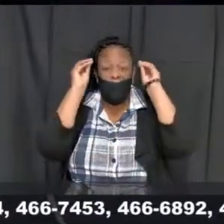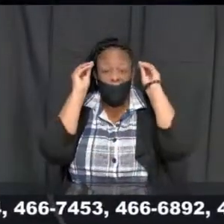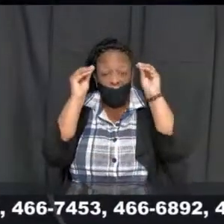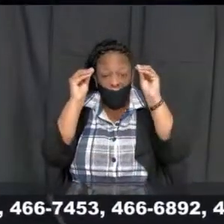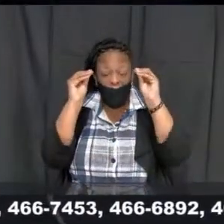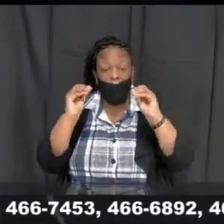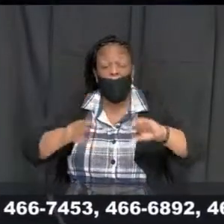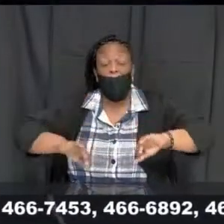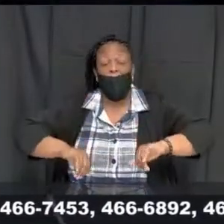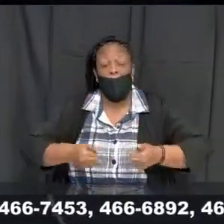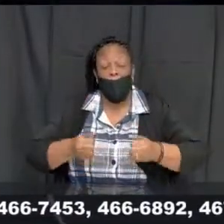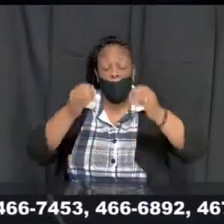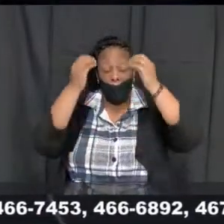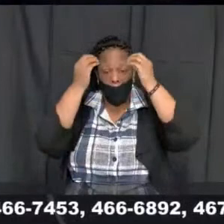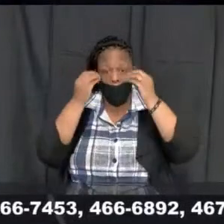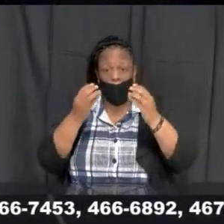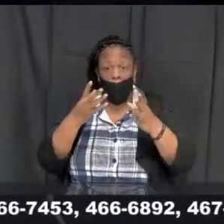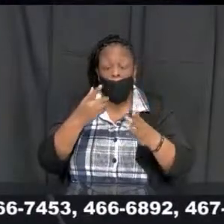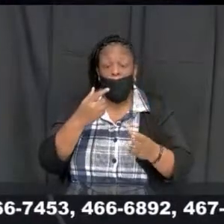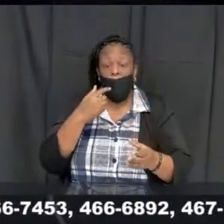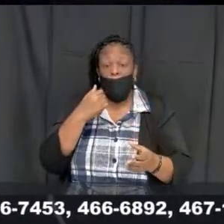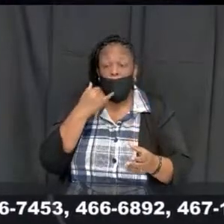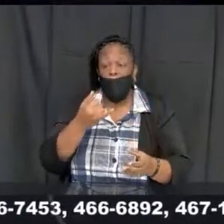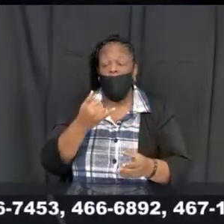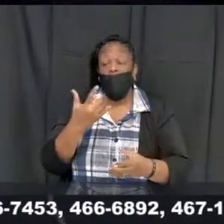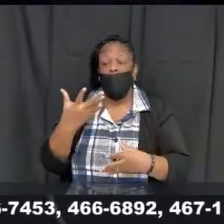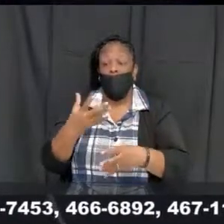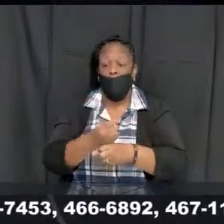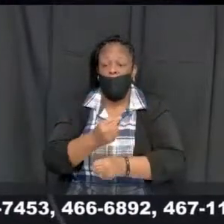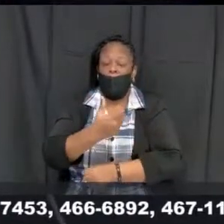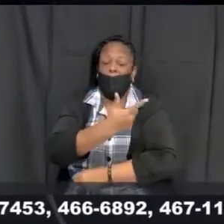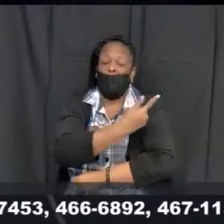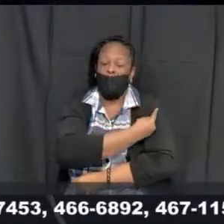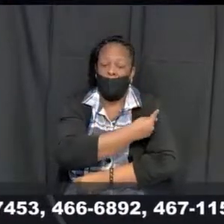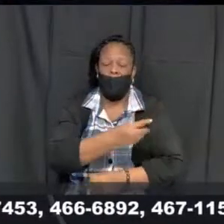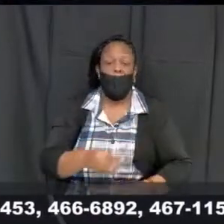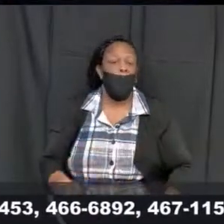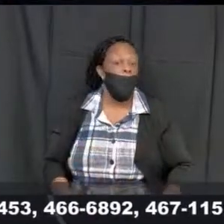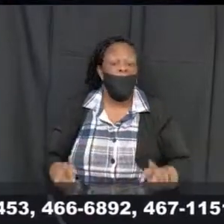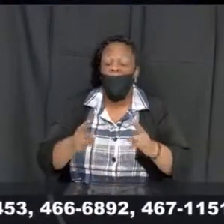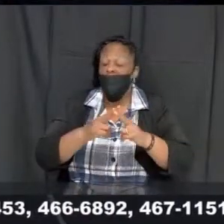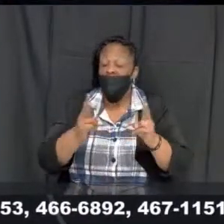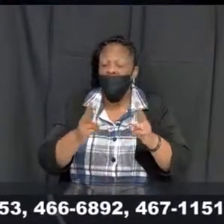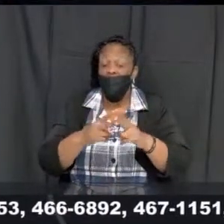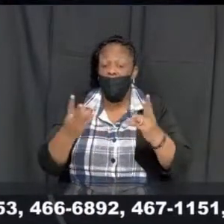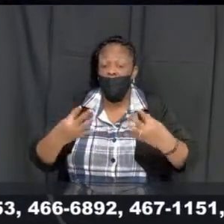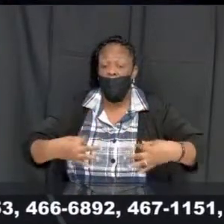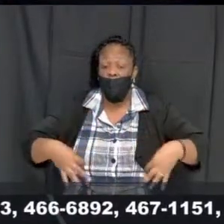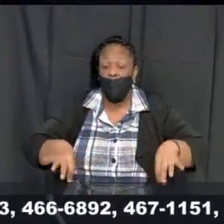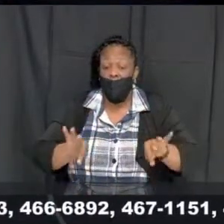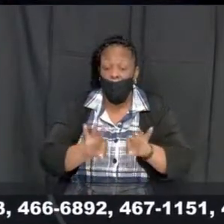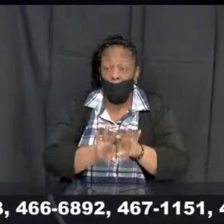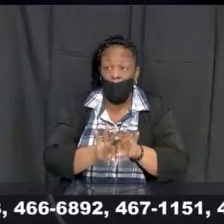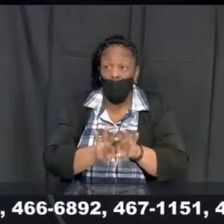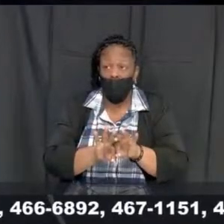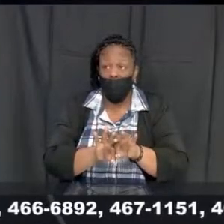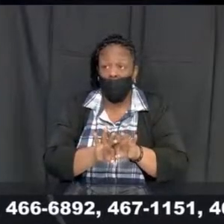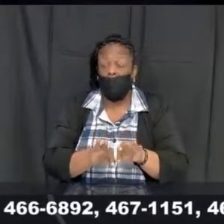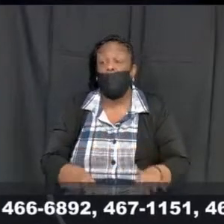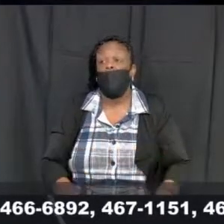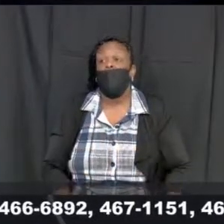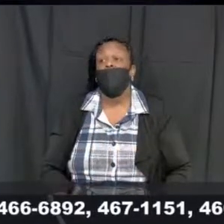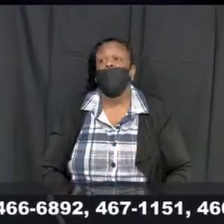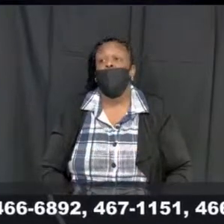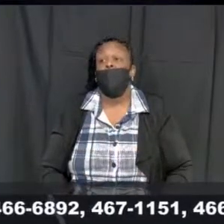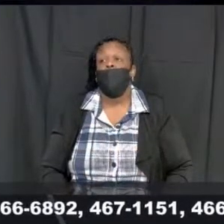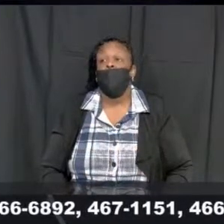the importance of vaccination. It's critical. And in this vein, We have sent out, the National